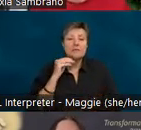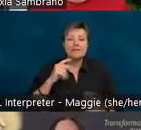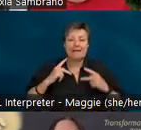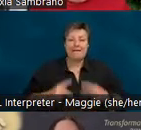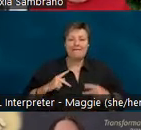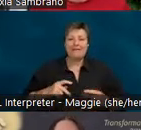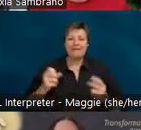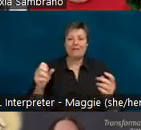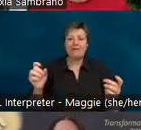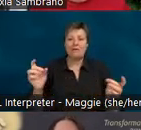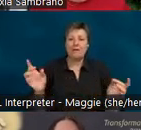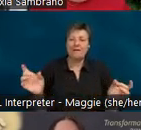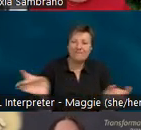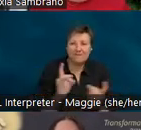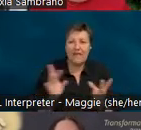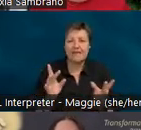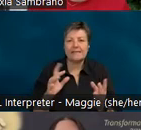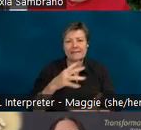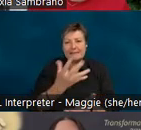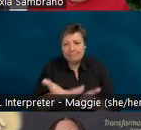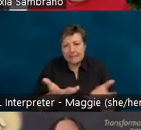interacting with police.